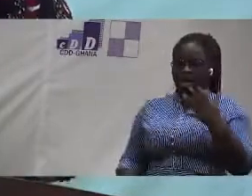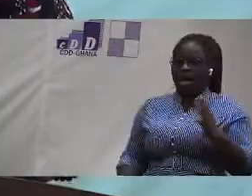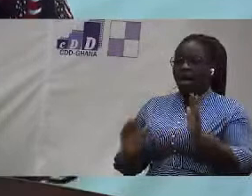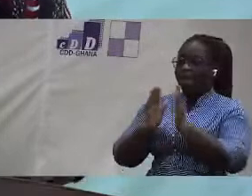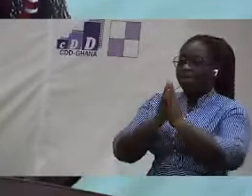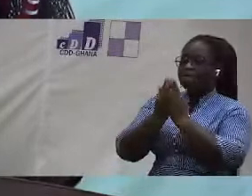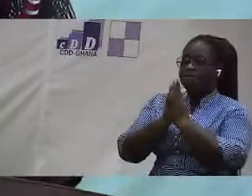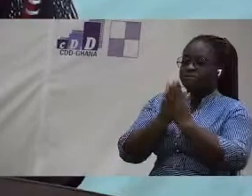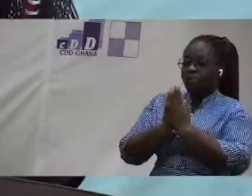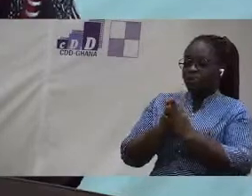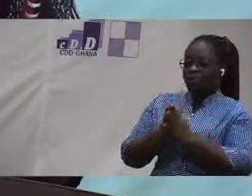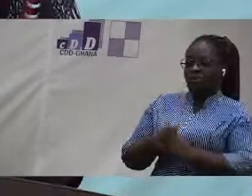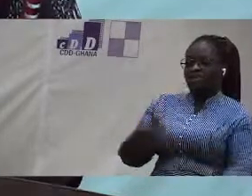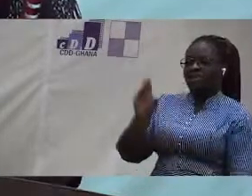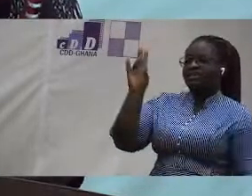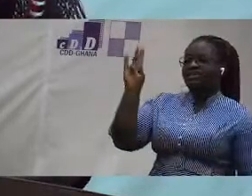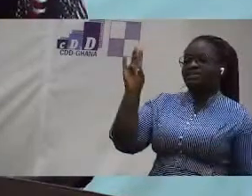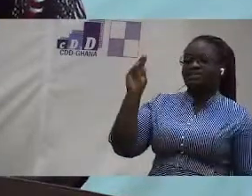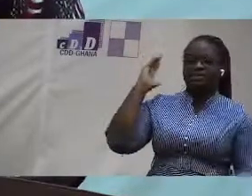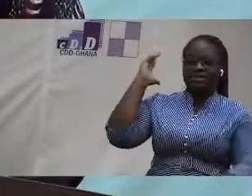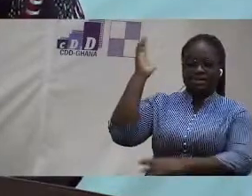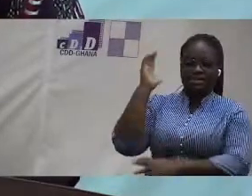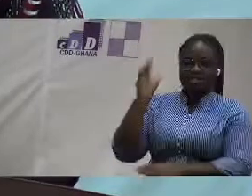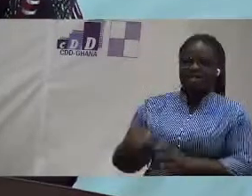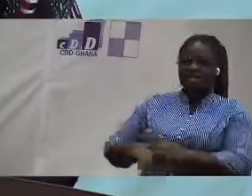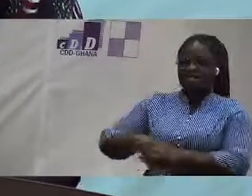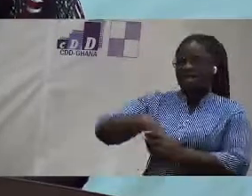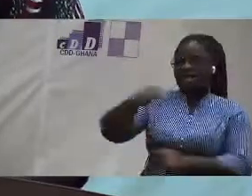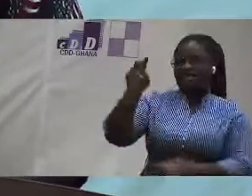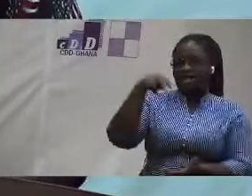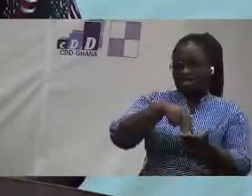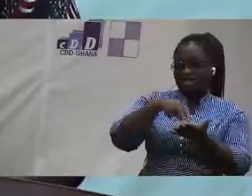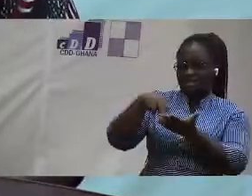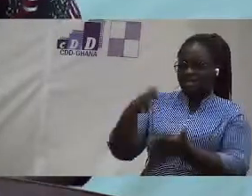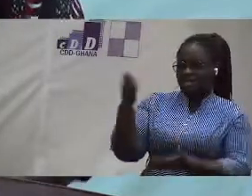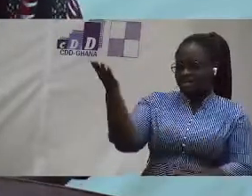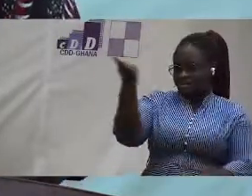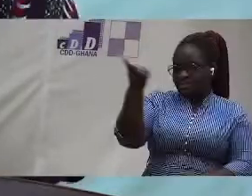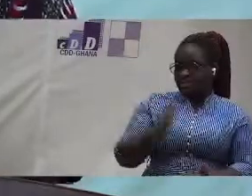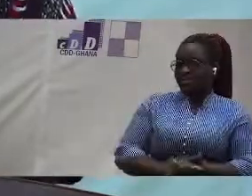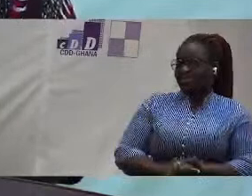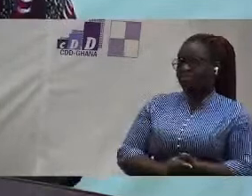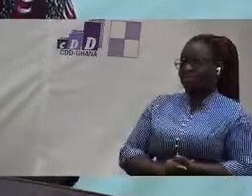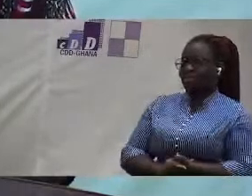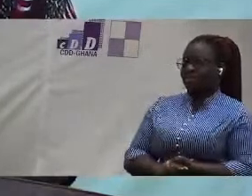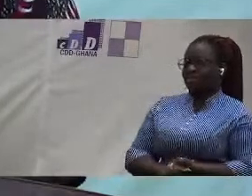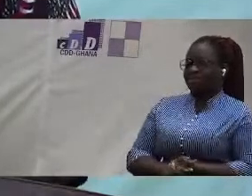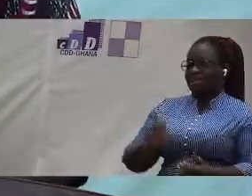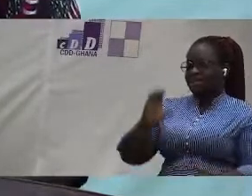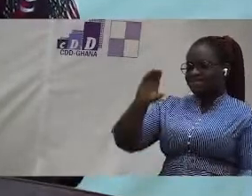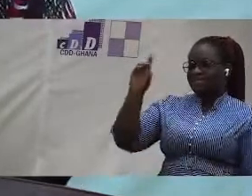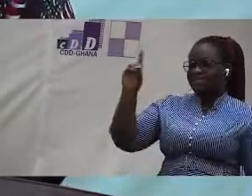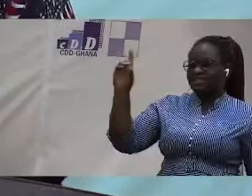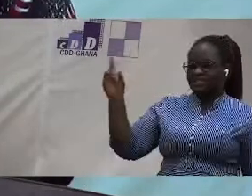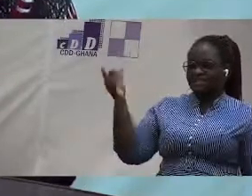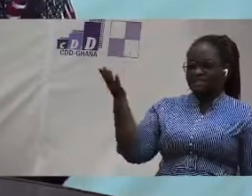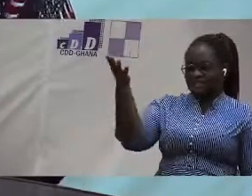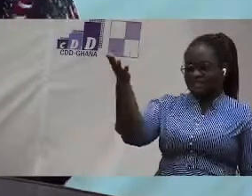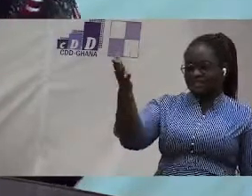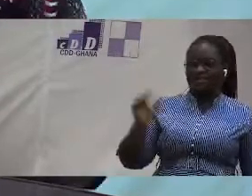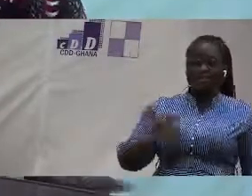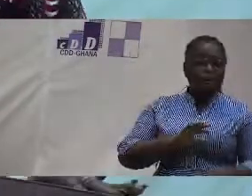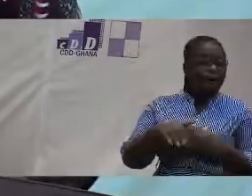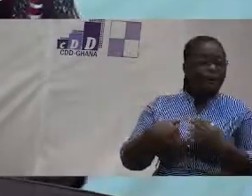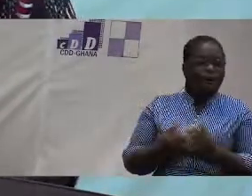book a copy of the 17th lecture. It's outside, our stands are there for you to get the CDD publications. They're all